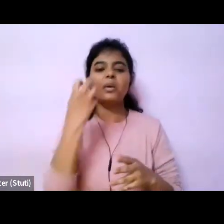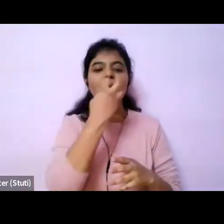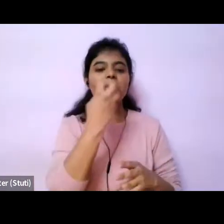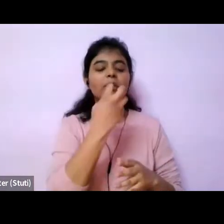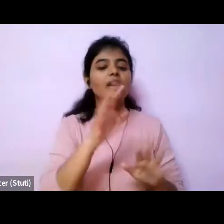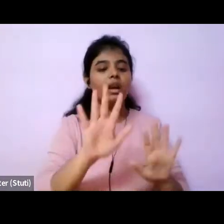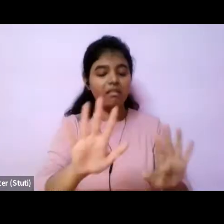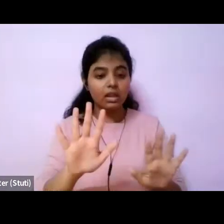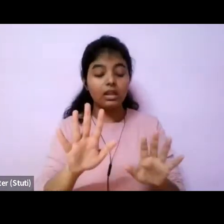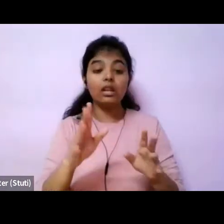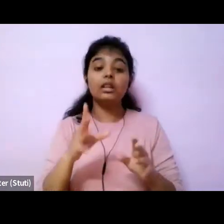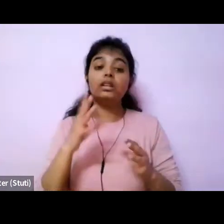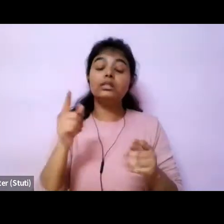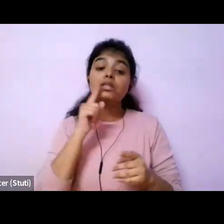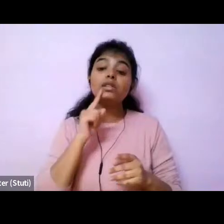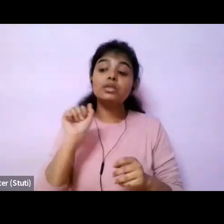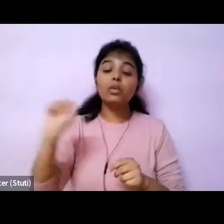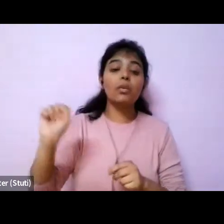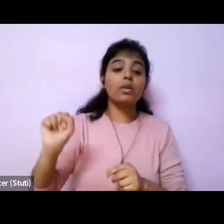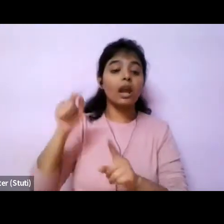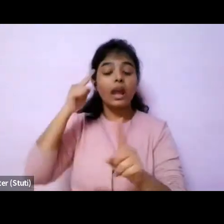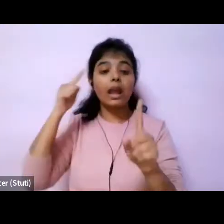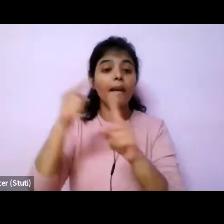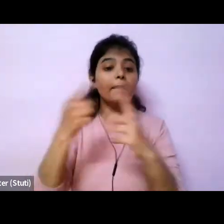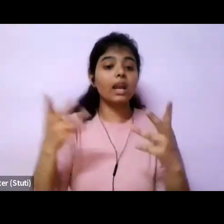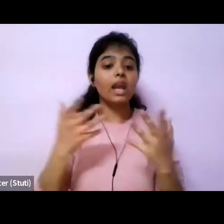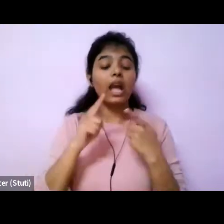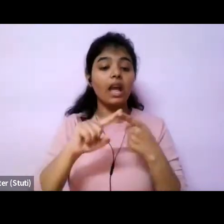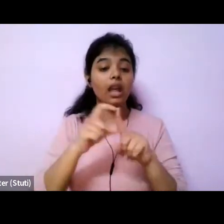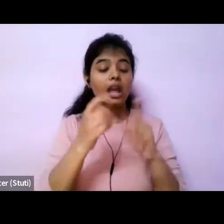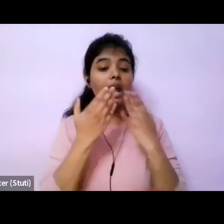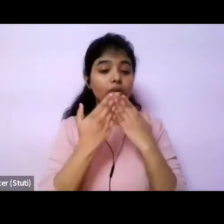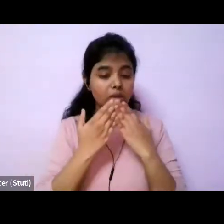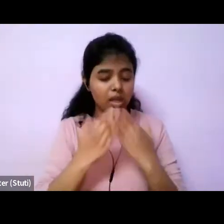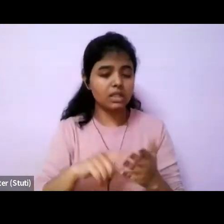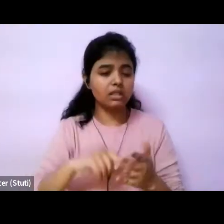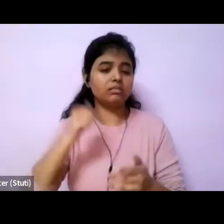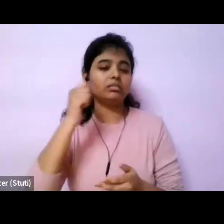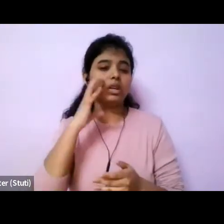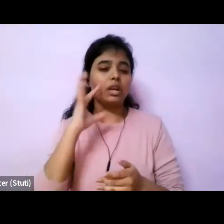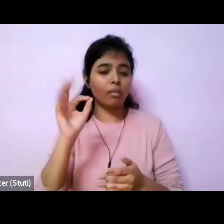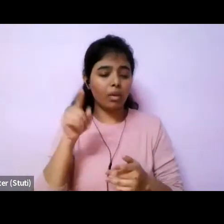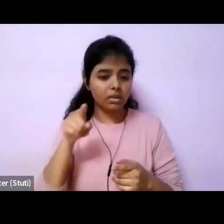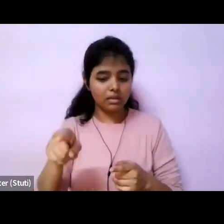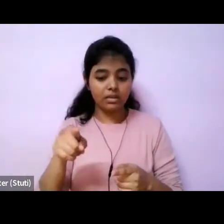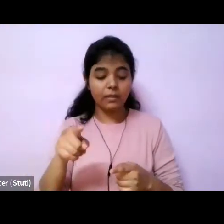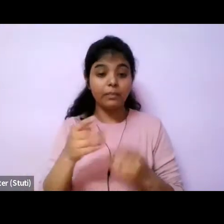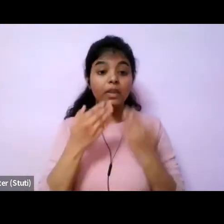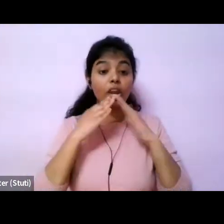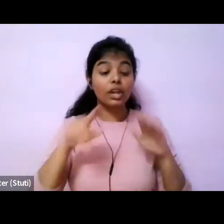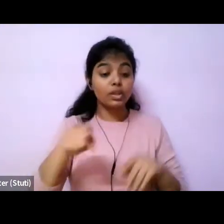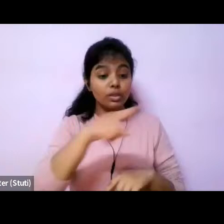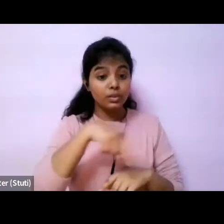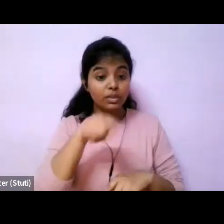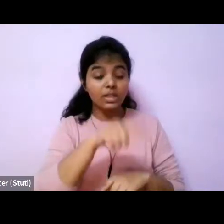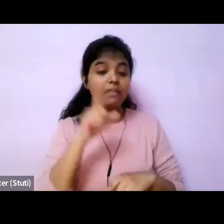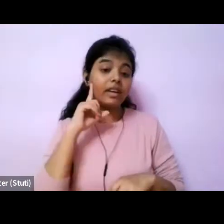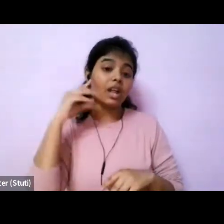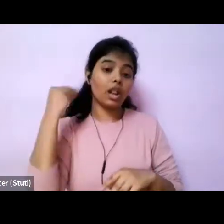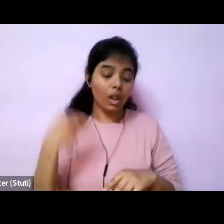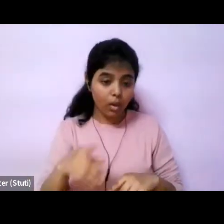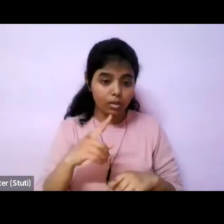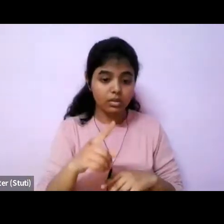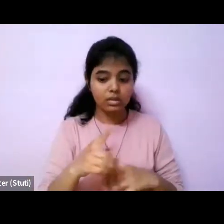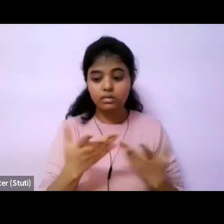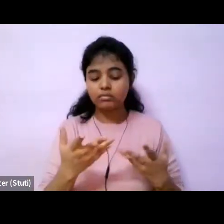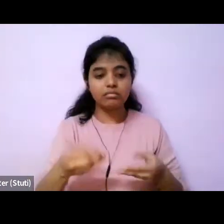deaf education point not to the incompetence of deaf students on account of hearing loss, but to the inefficacy of the